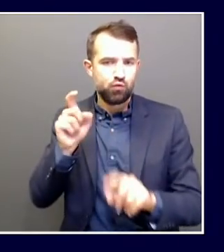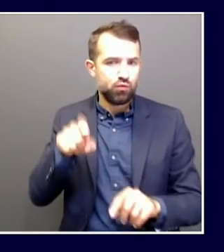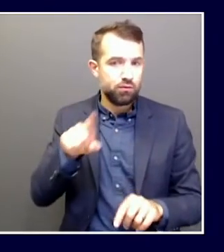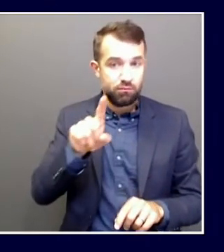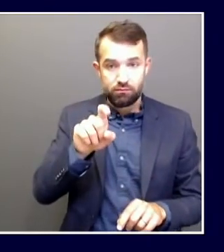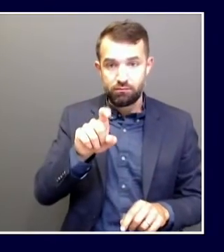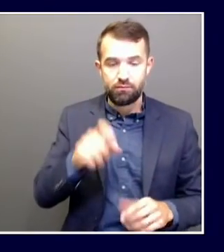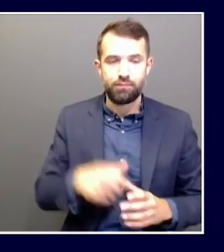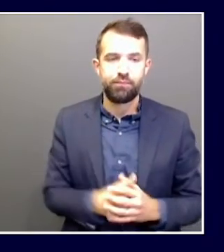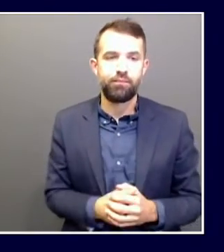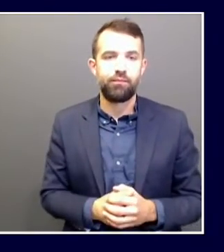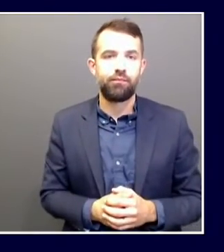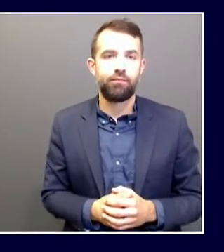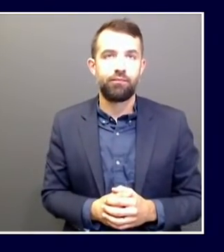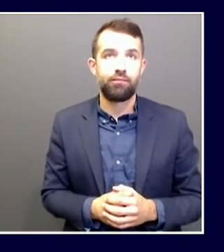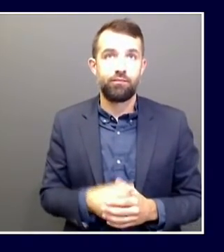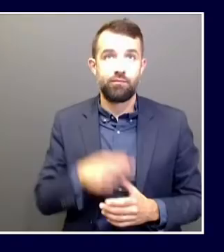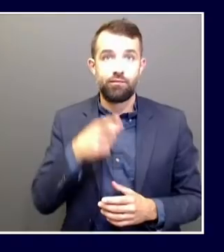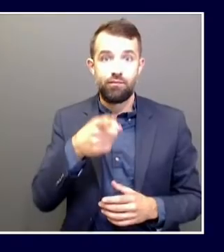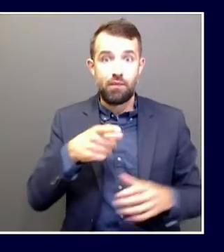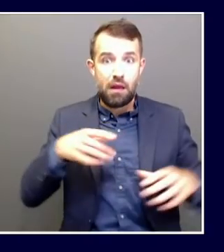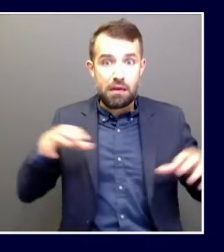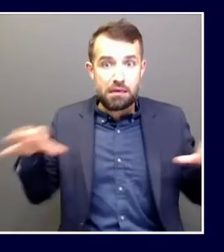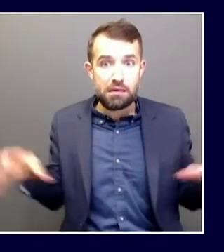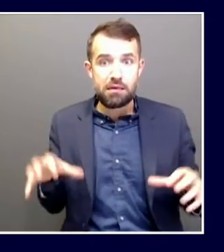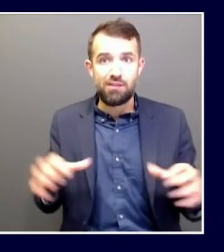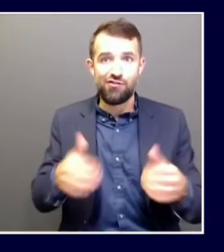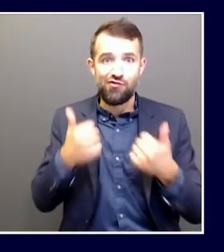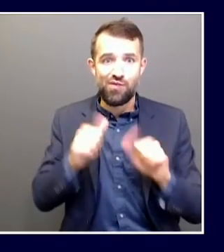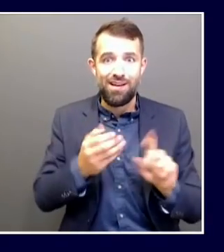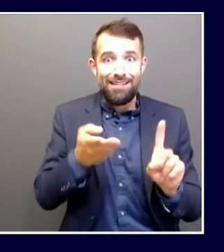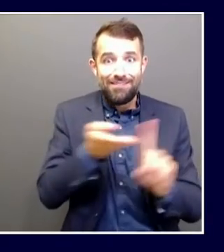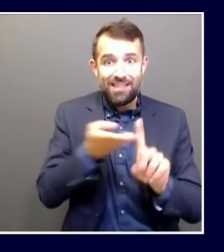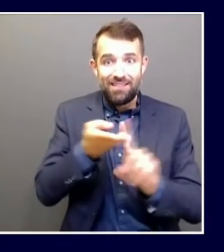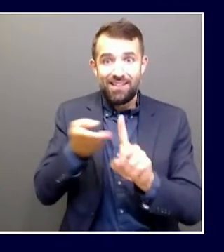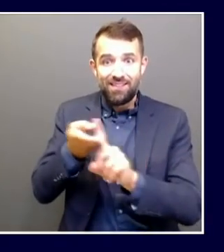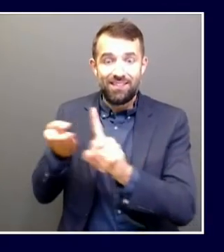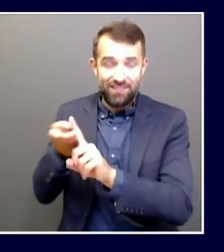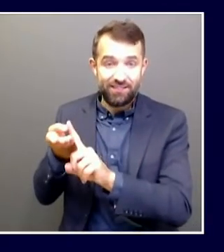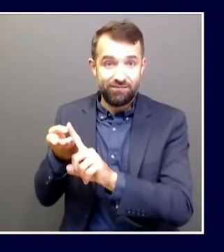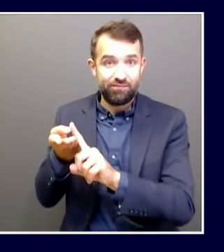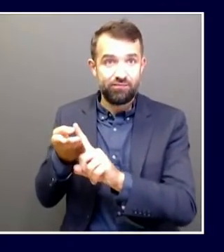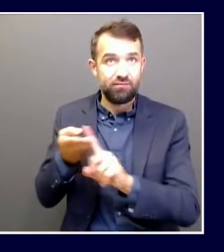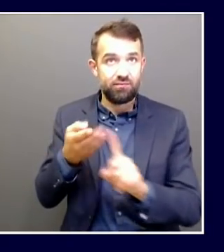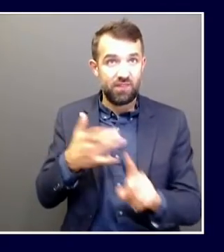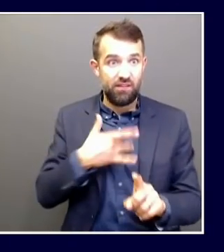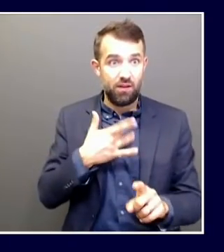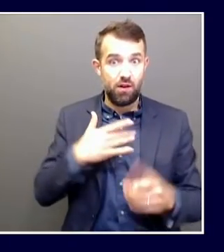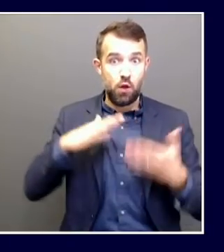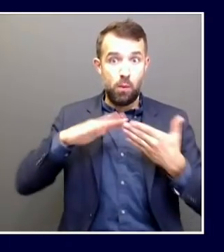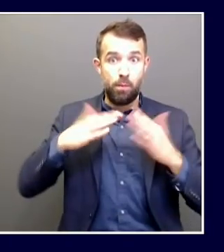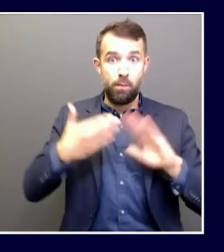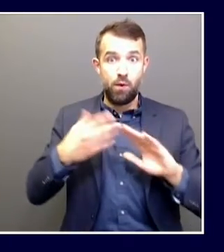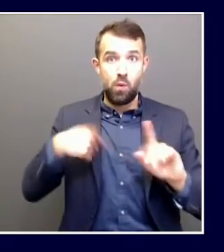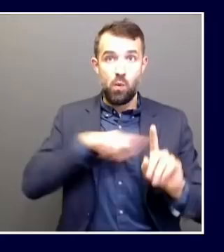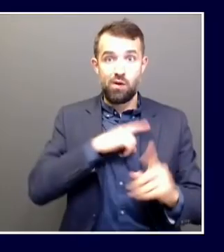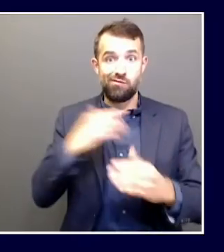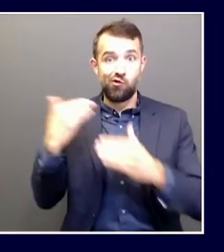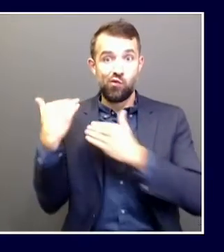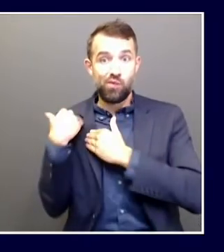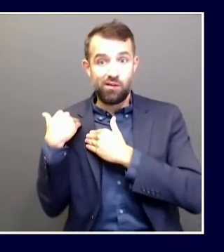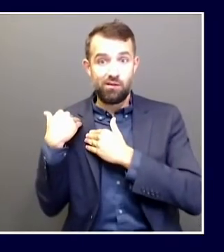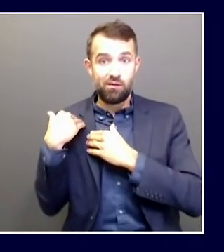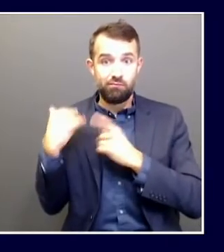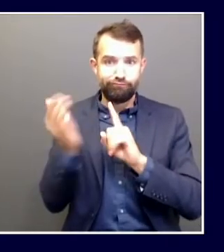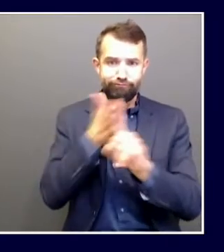boost vaccination rates. I mean, do you kind of feel like more needs to happen, I guess, at the community level? The answer